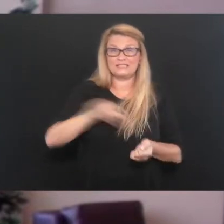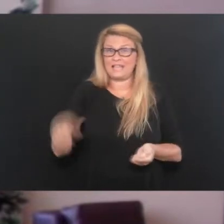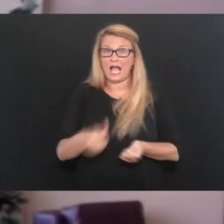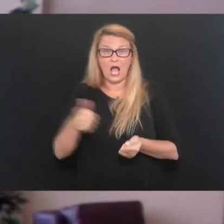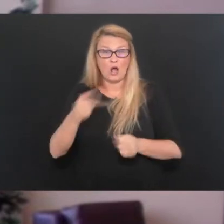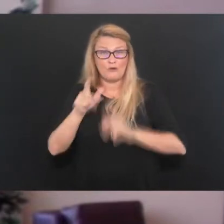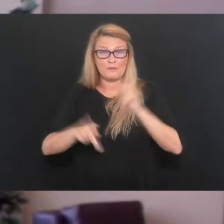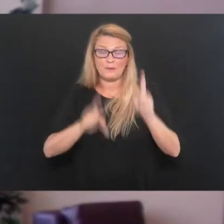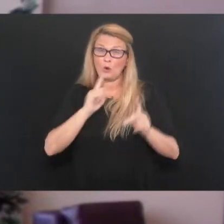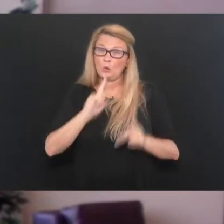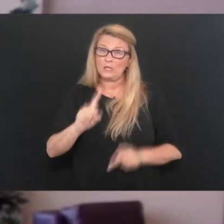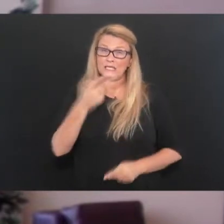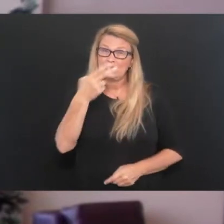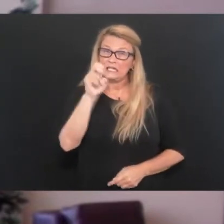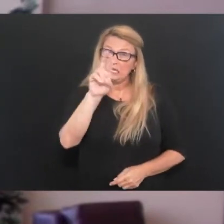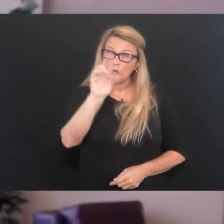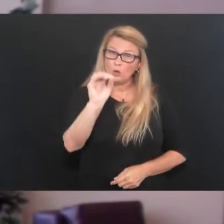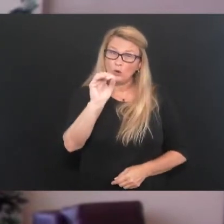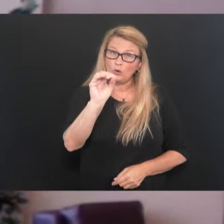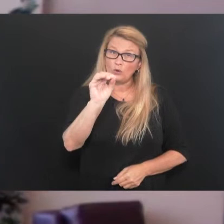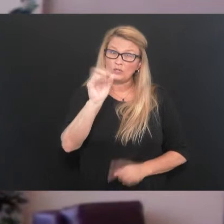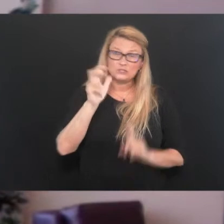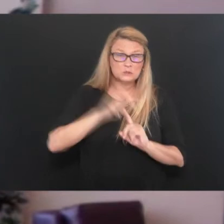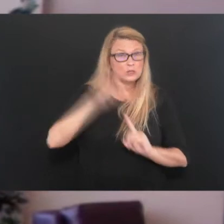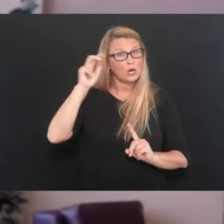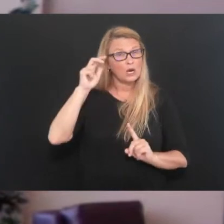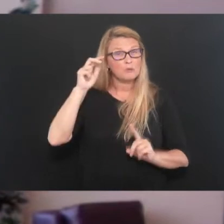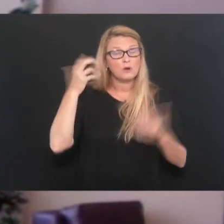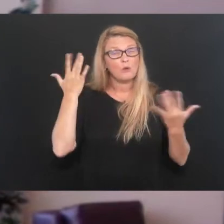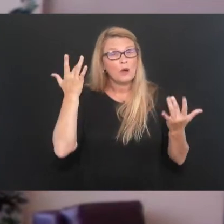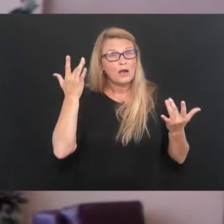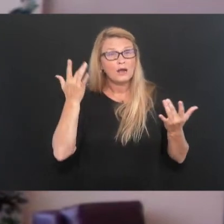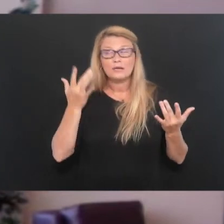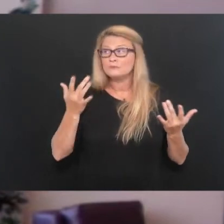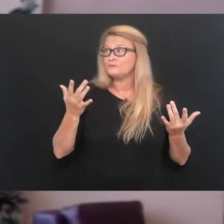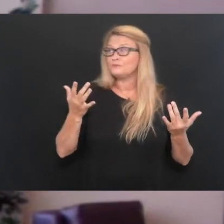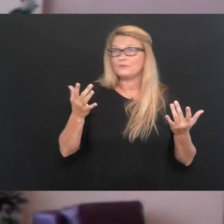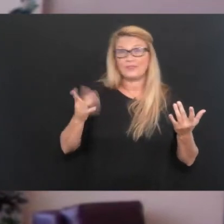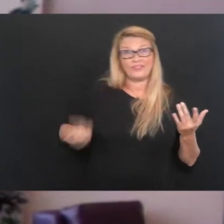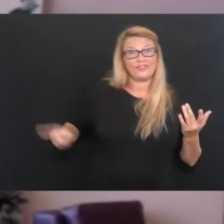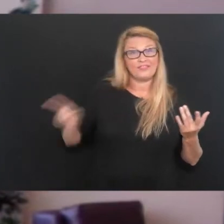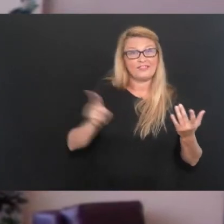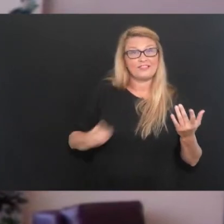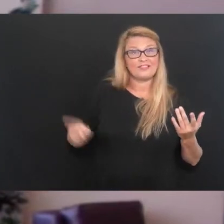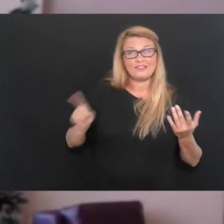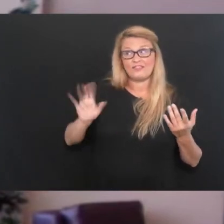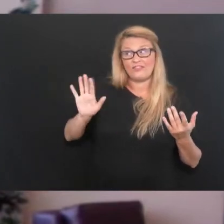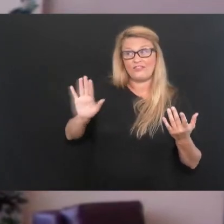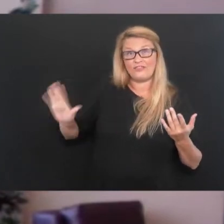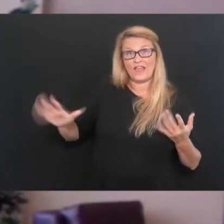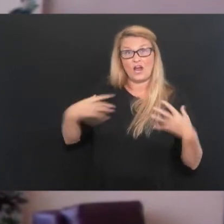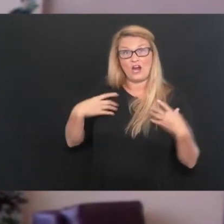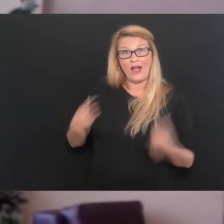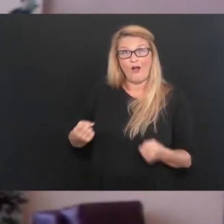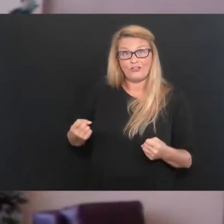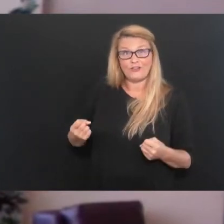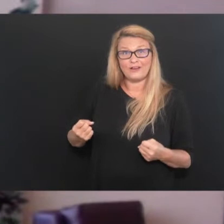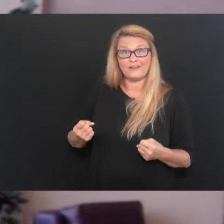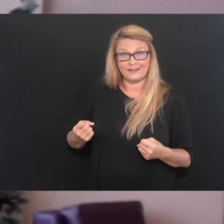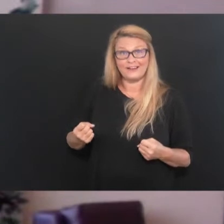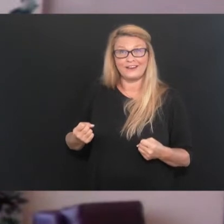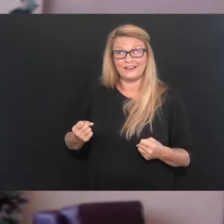really heroes. And we don't ever want to forget that, because ultimately the well-being and the health and